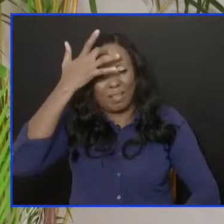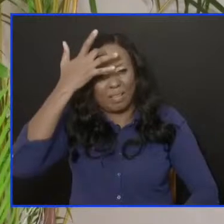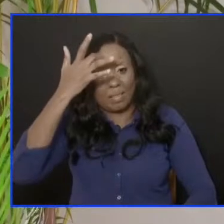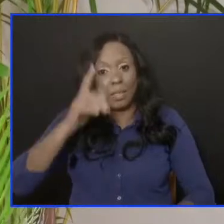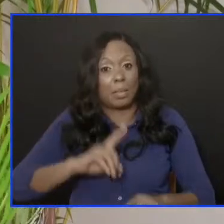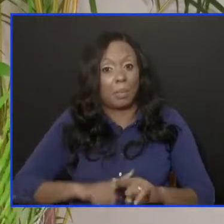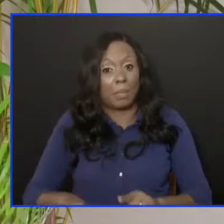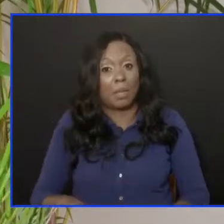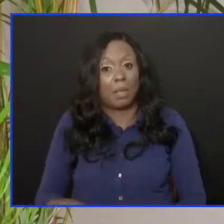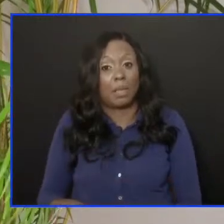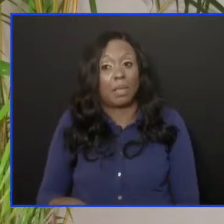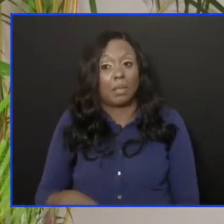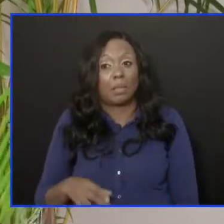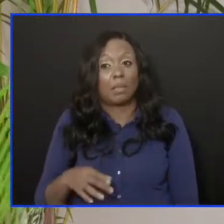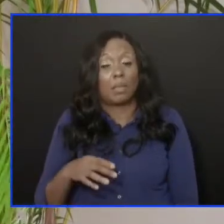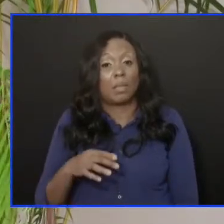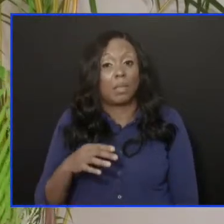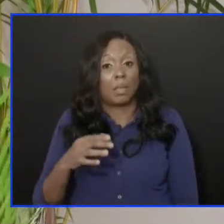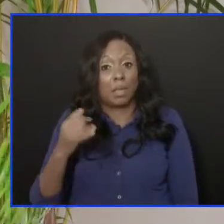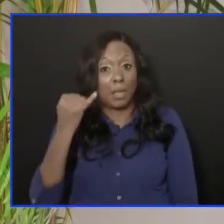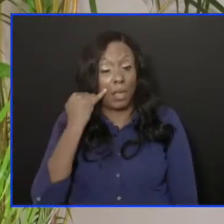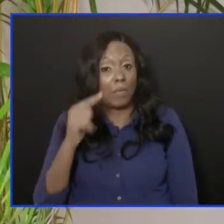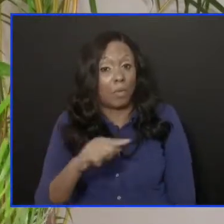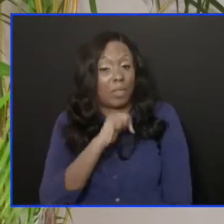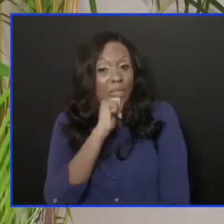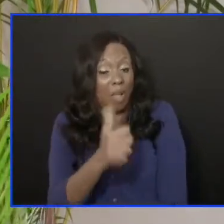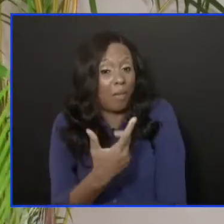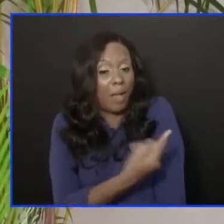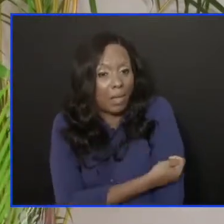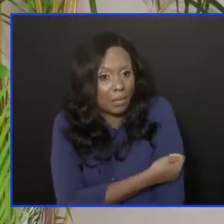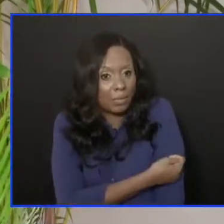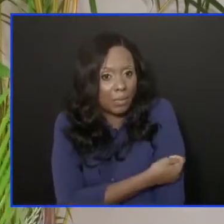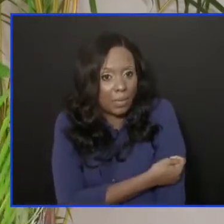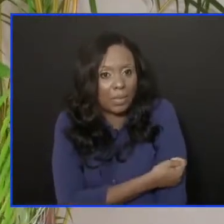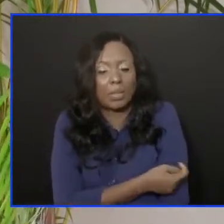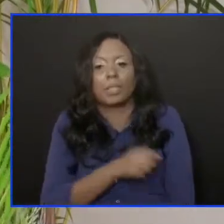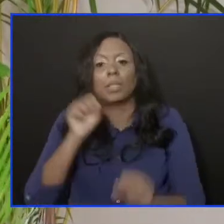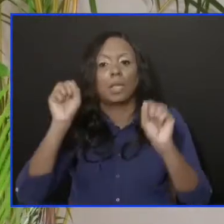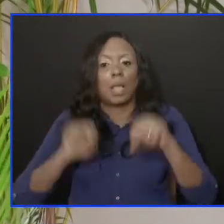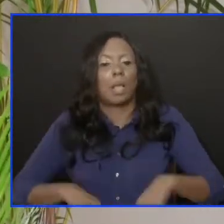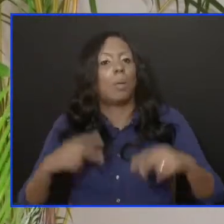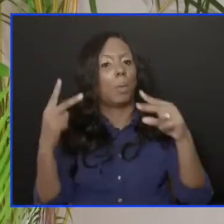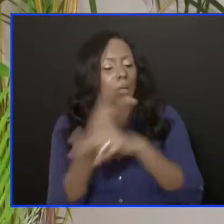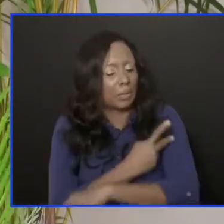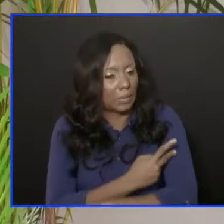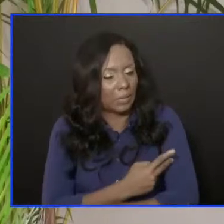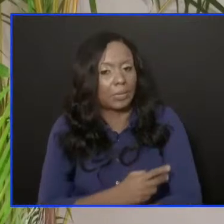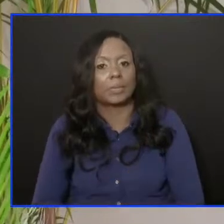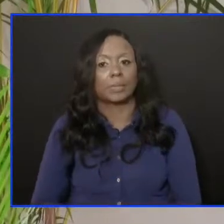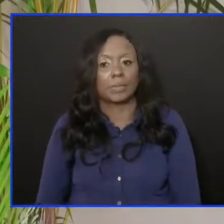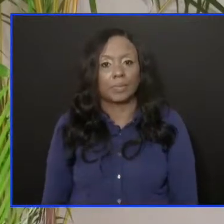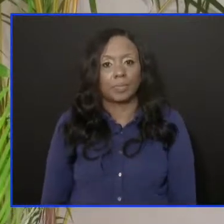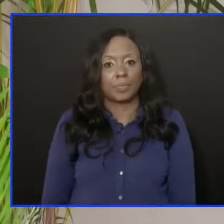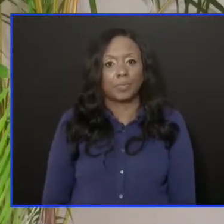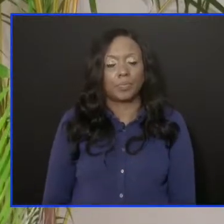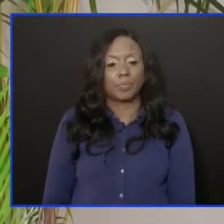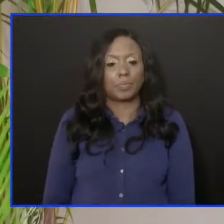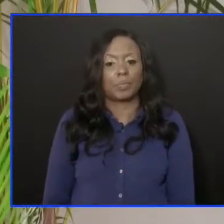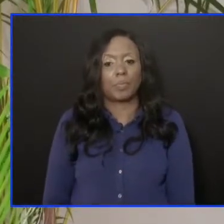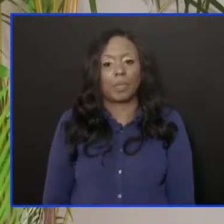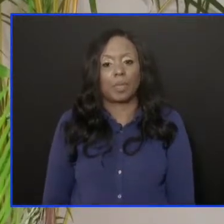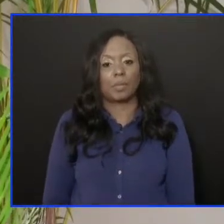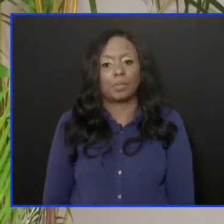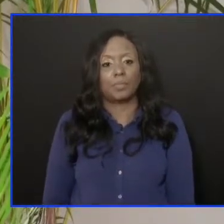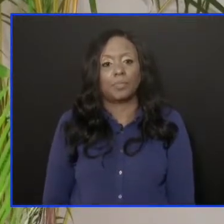unvaccinated can do so for a much longer period and more efficiently. Therefore, we believe that there